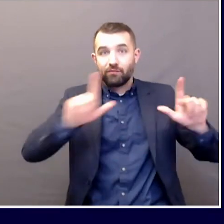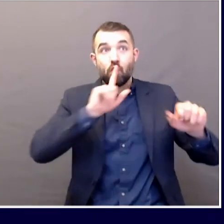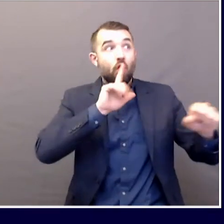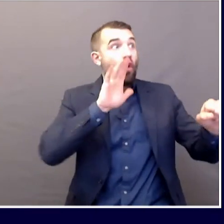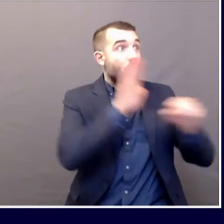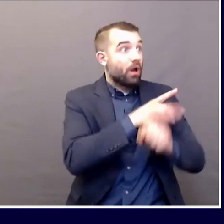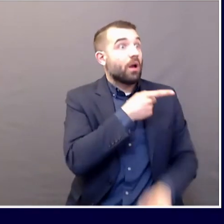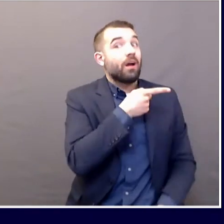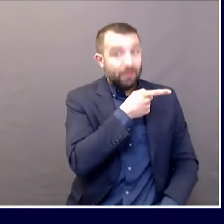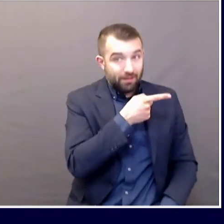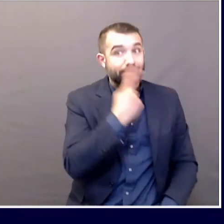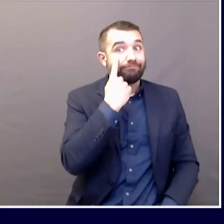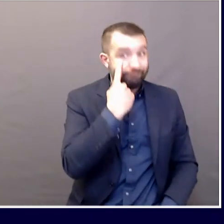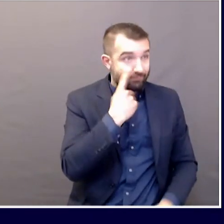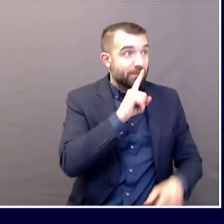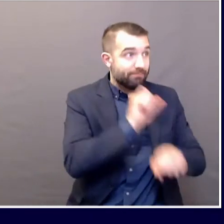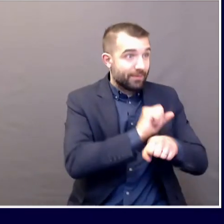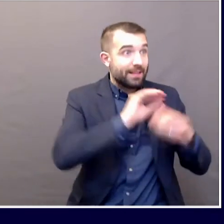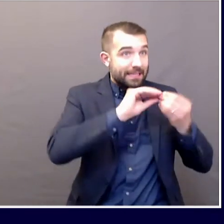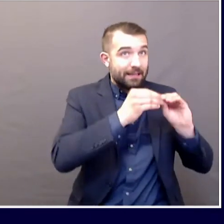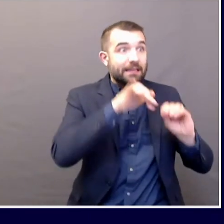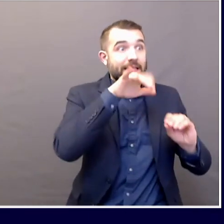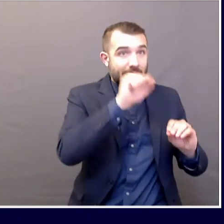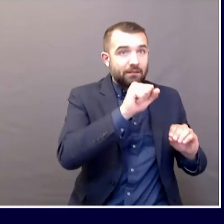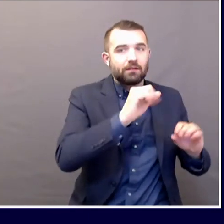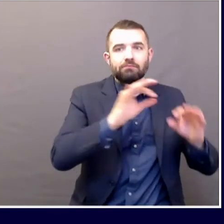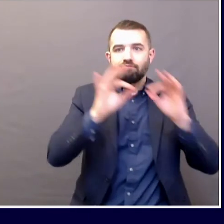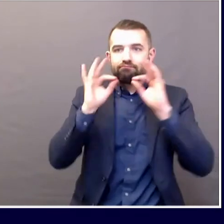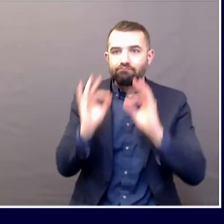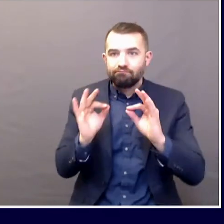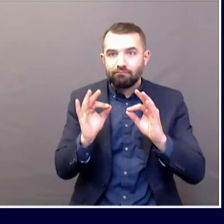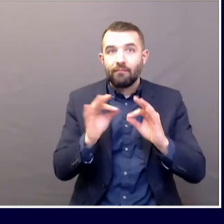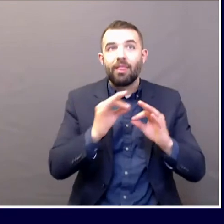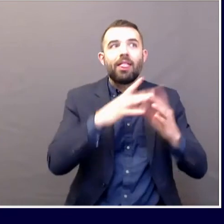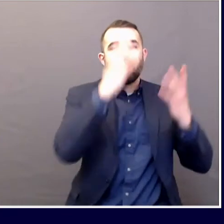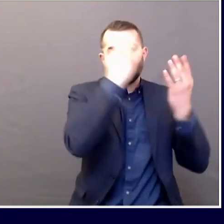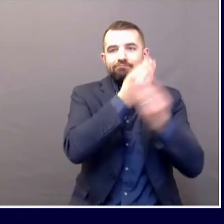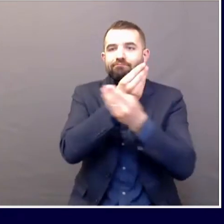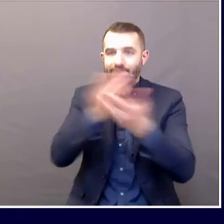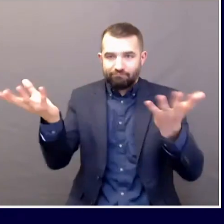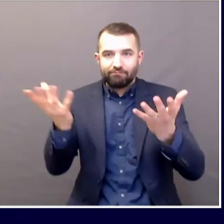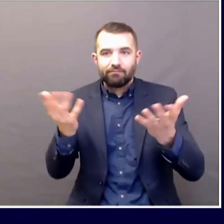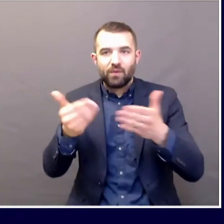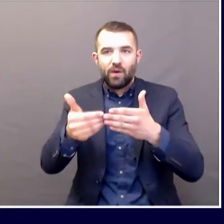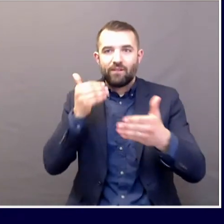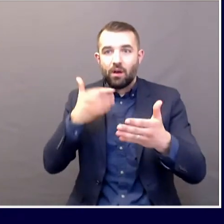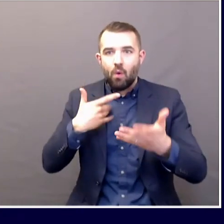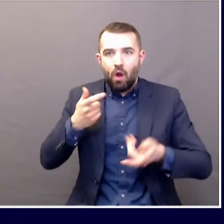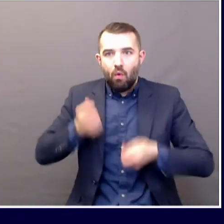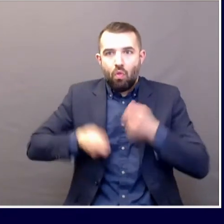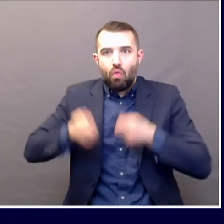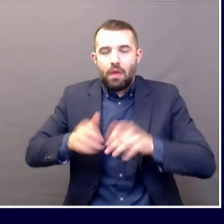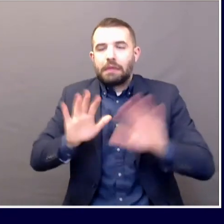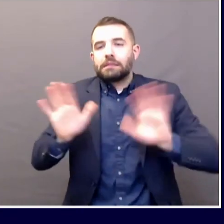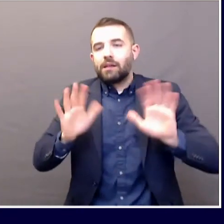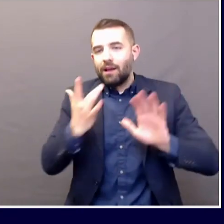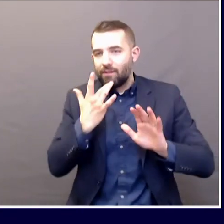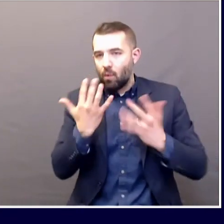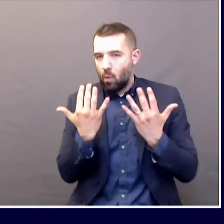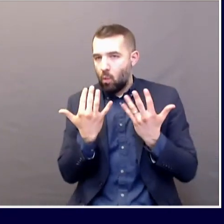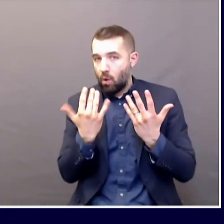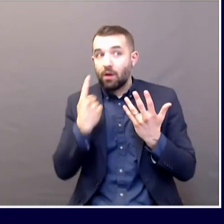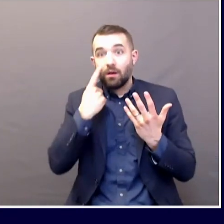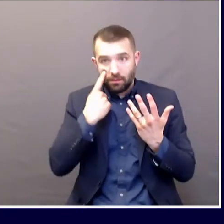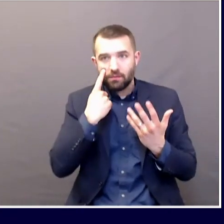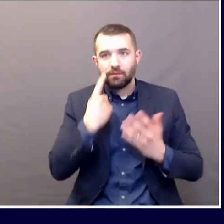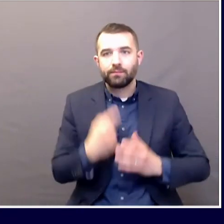indicating that the allocation is locked. It's quite subject to change. But to your prior point, though,